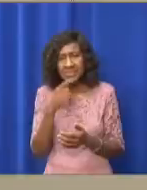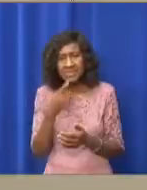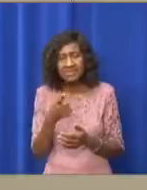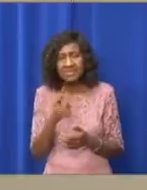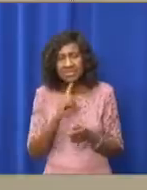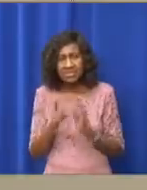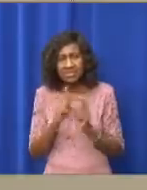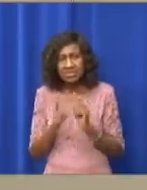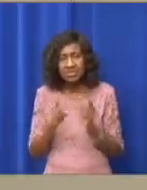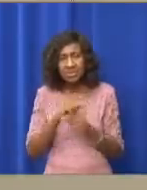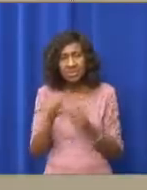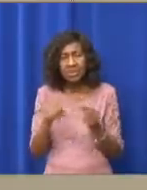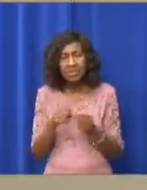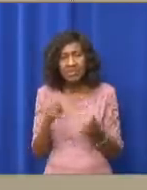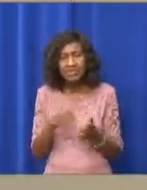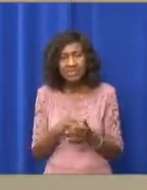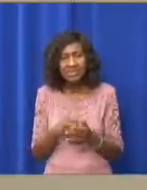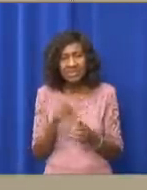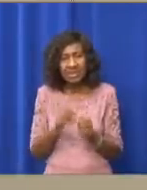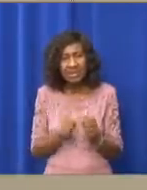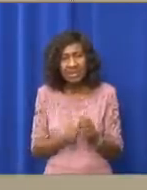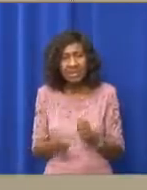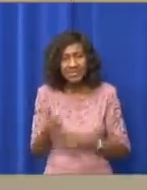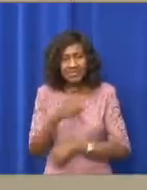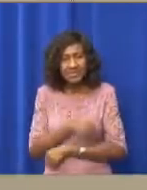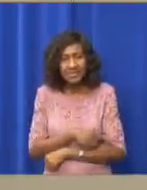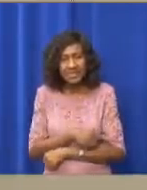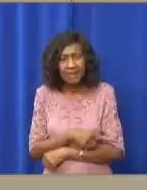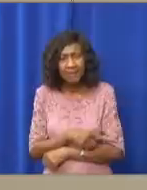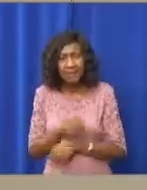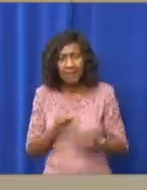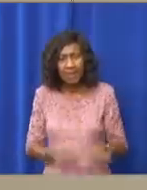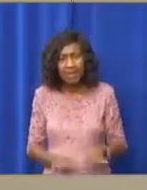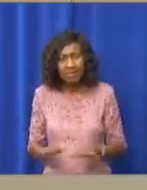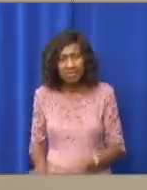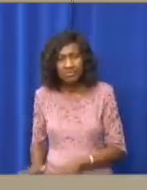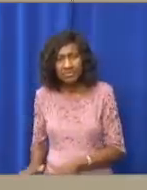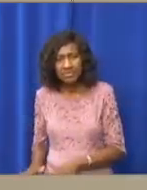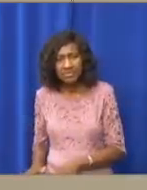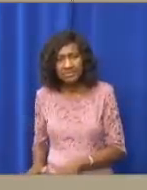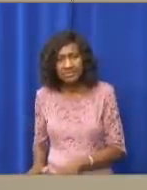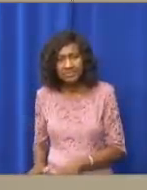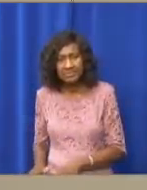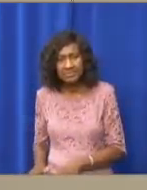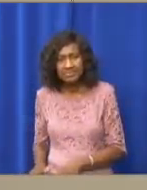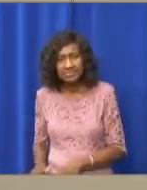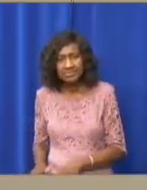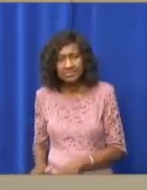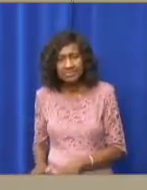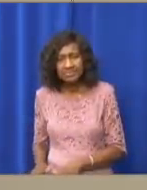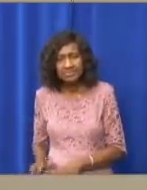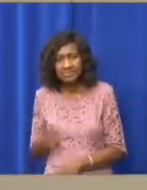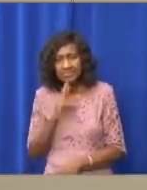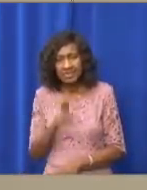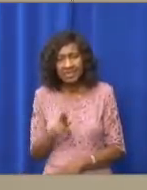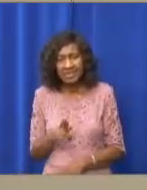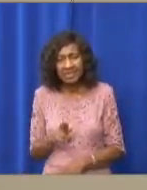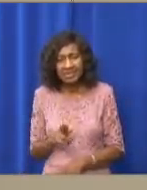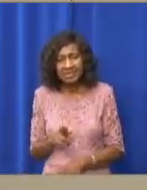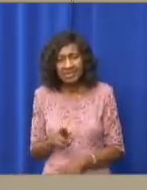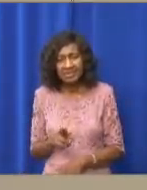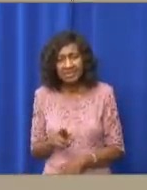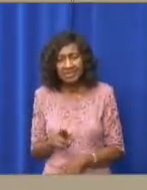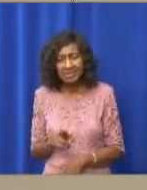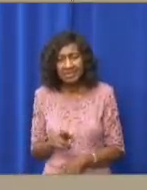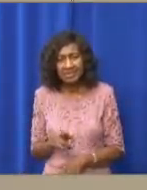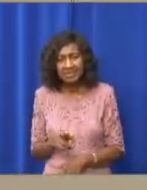day, so that's how I know these things, is that children are, unfortunately, the biggest